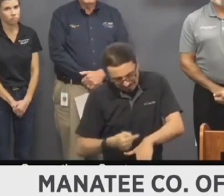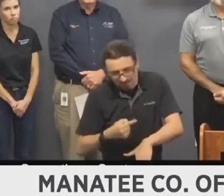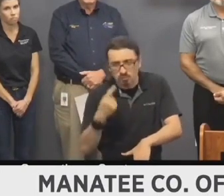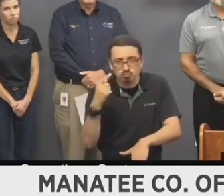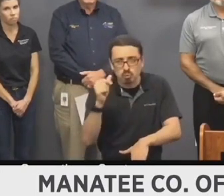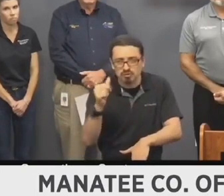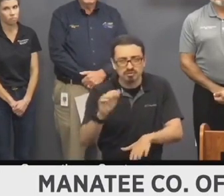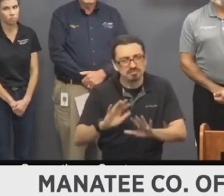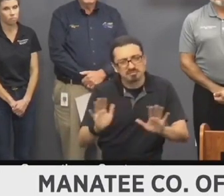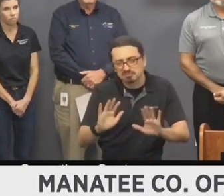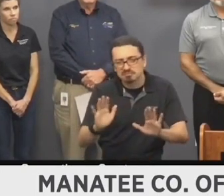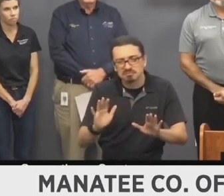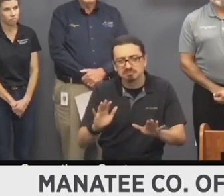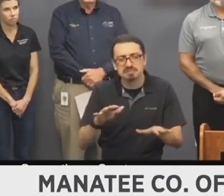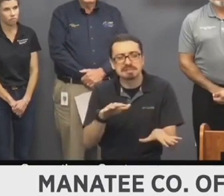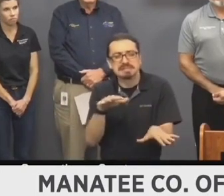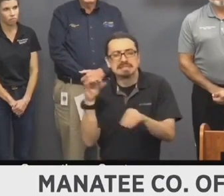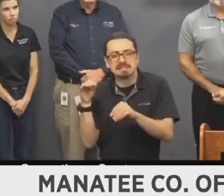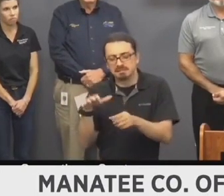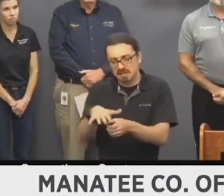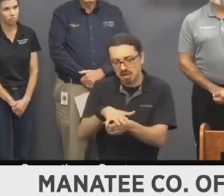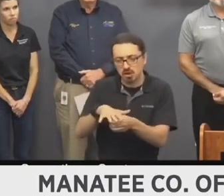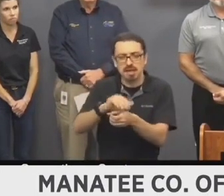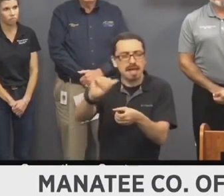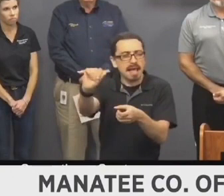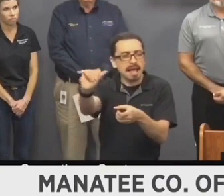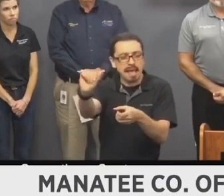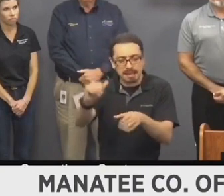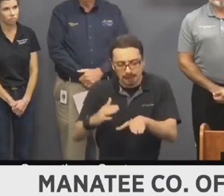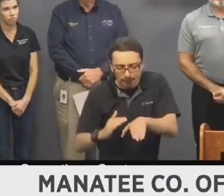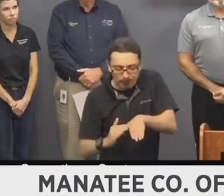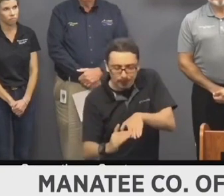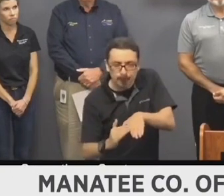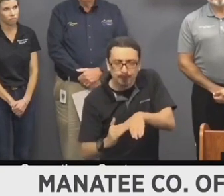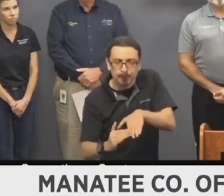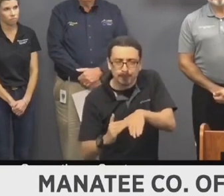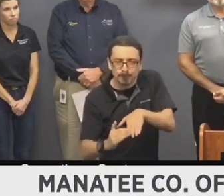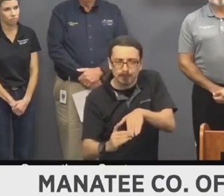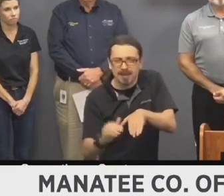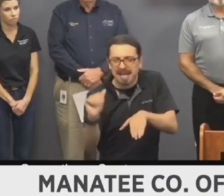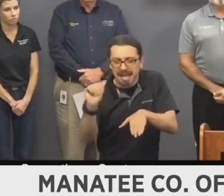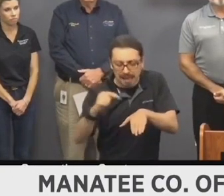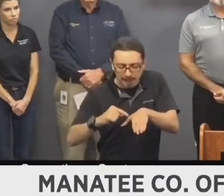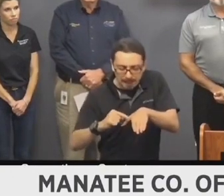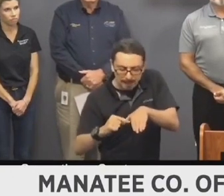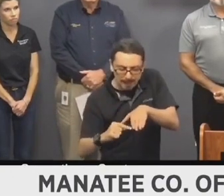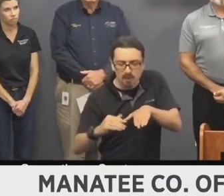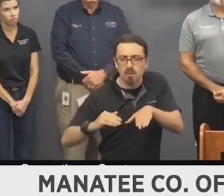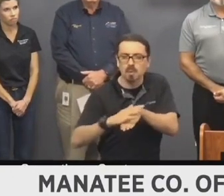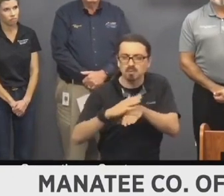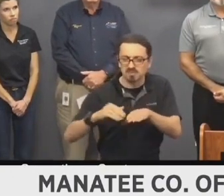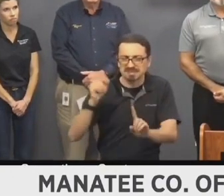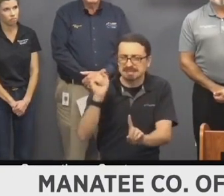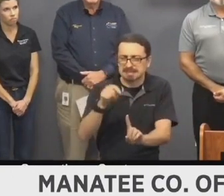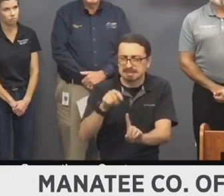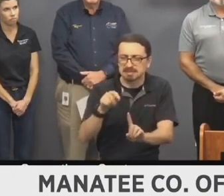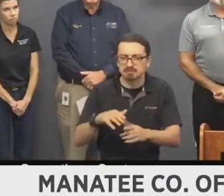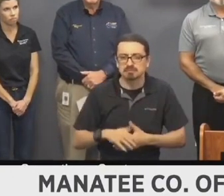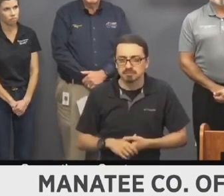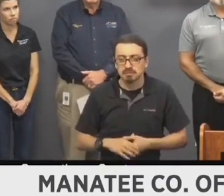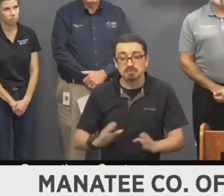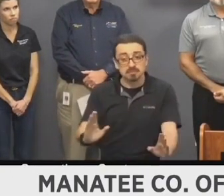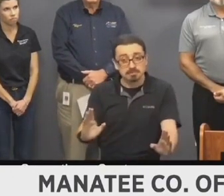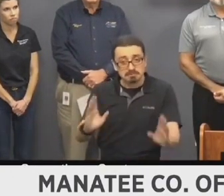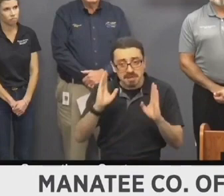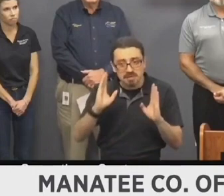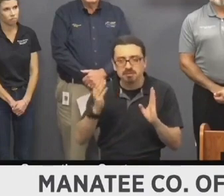A. Make sure that you are comfortable, that you are safe, and ride out the storm. And again, please pay attention to the surge.